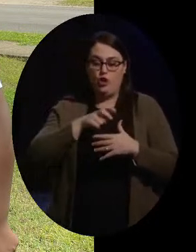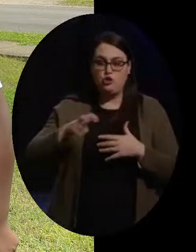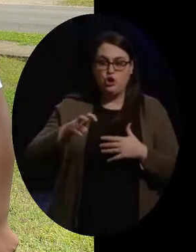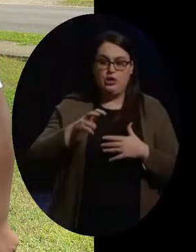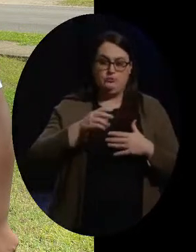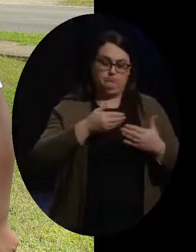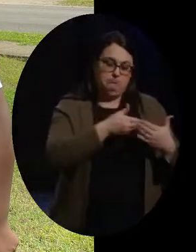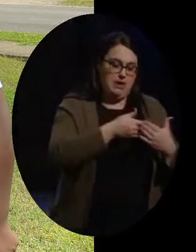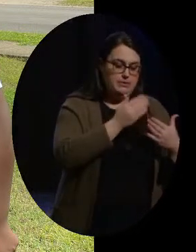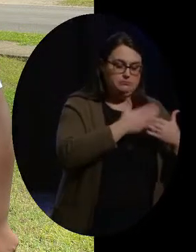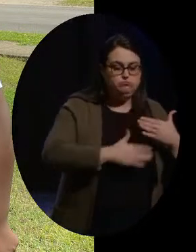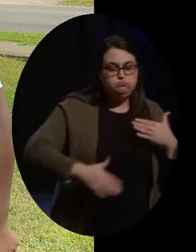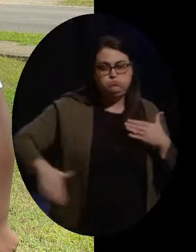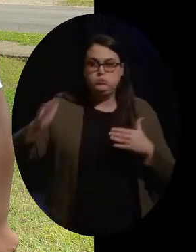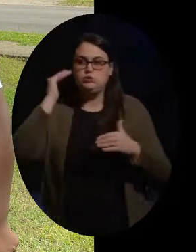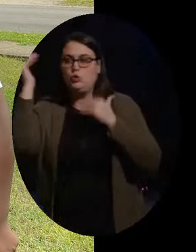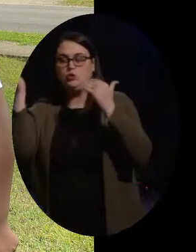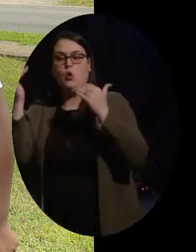to adulthood.